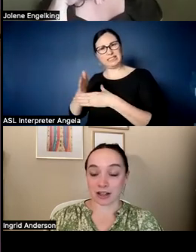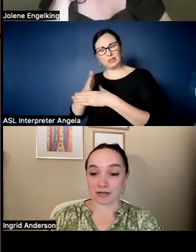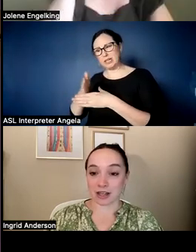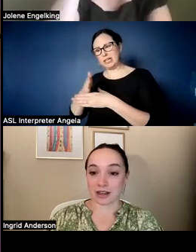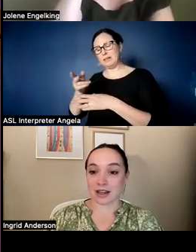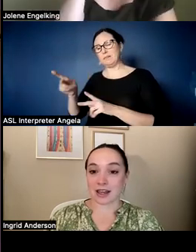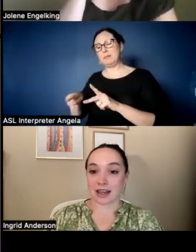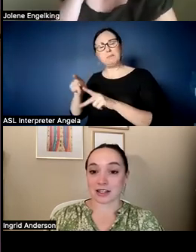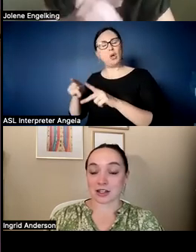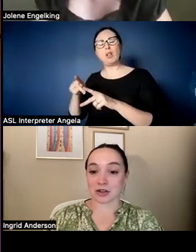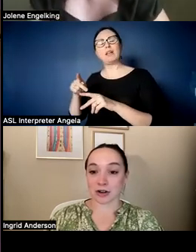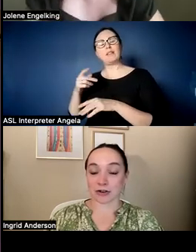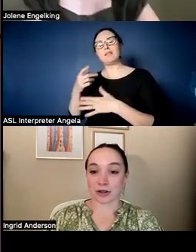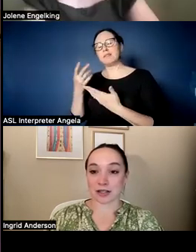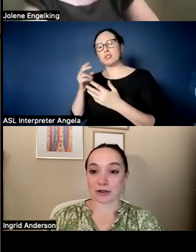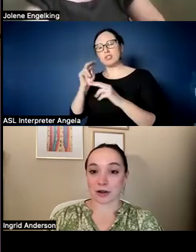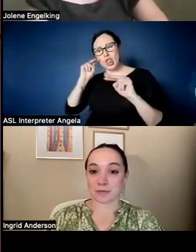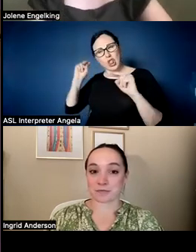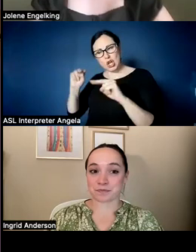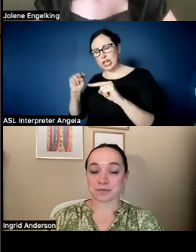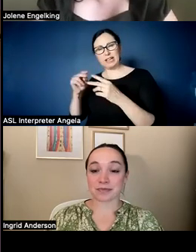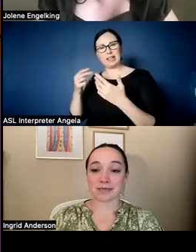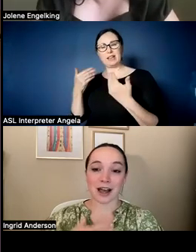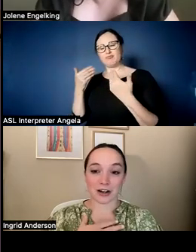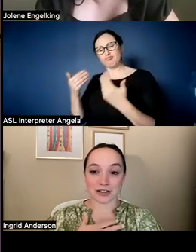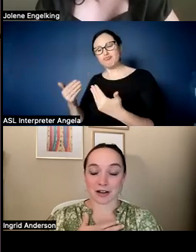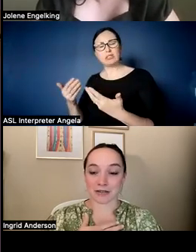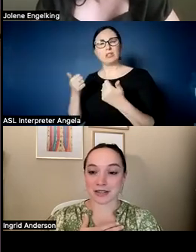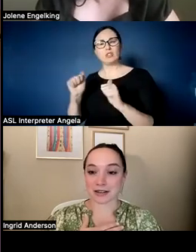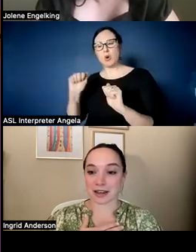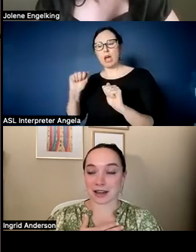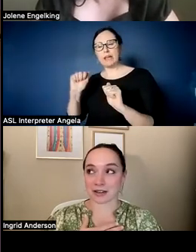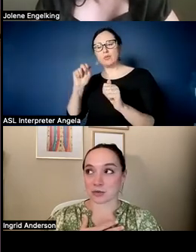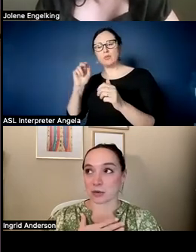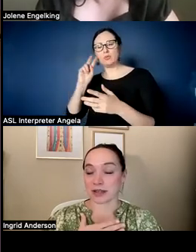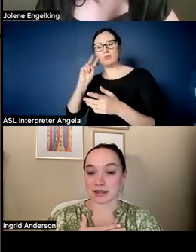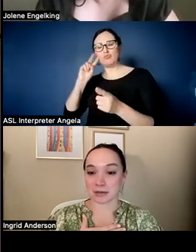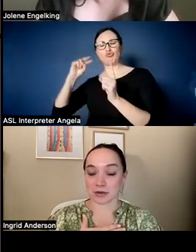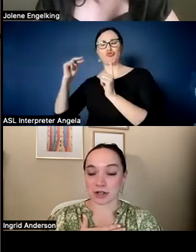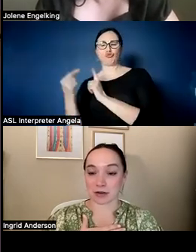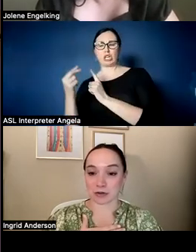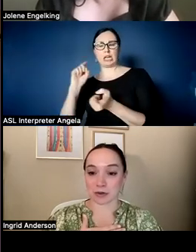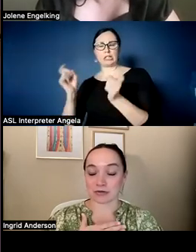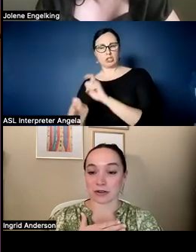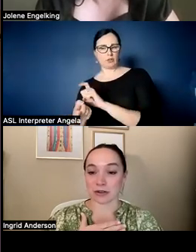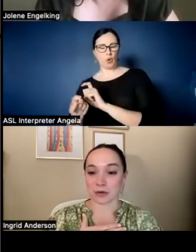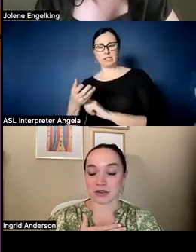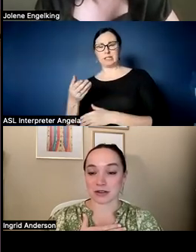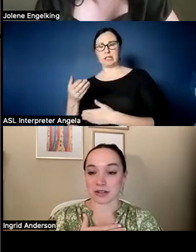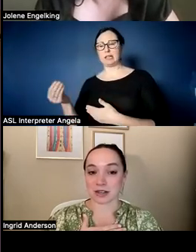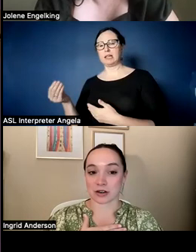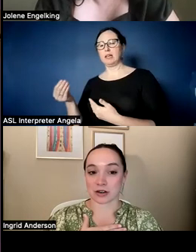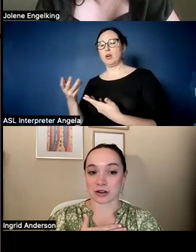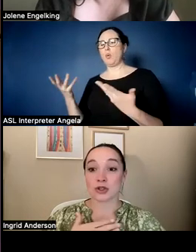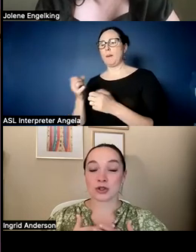think creatively and to shift our focus from ourselves and what makes us the most comfortable and feel the most safe